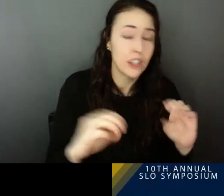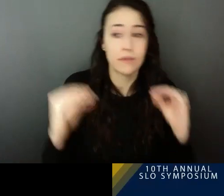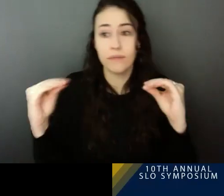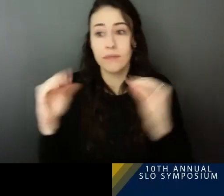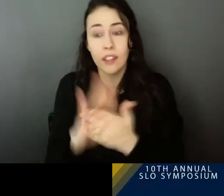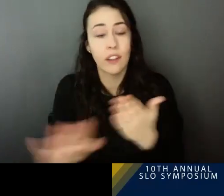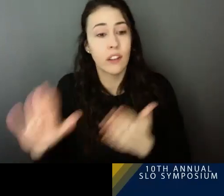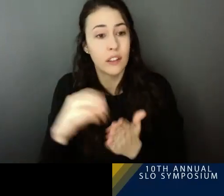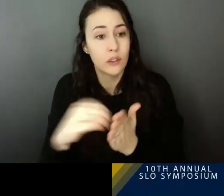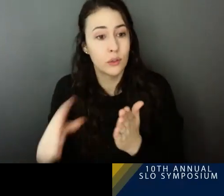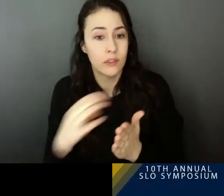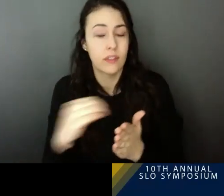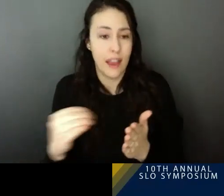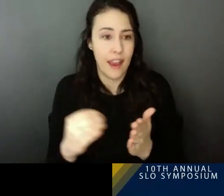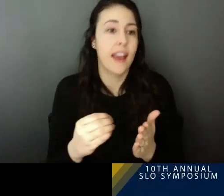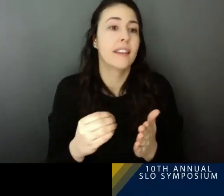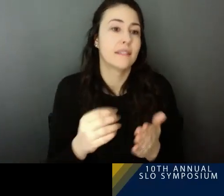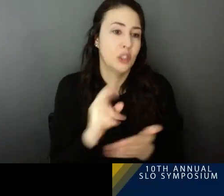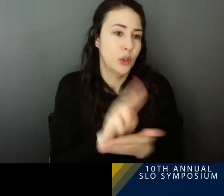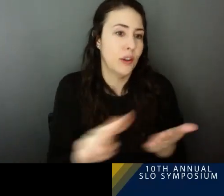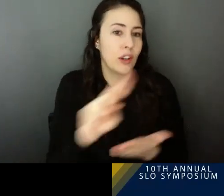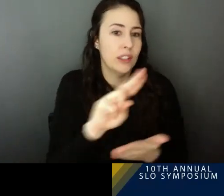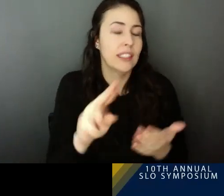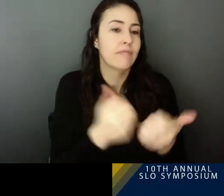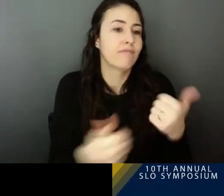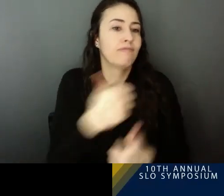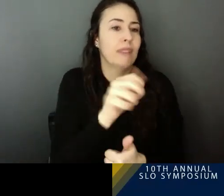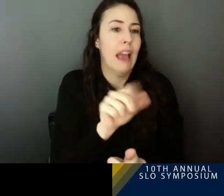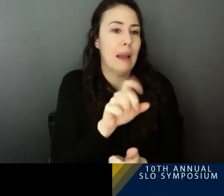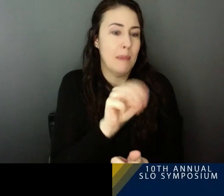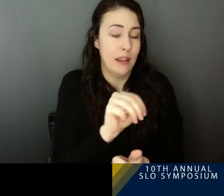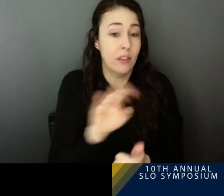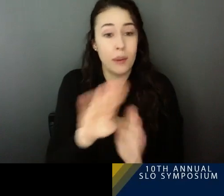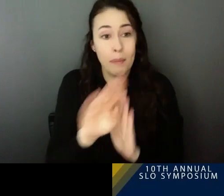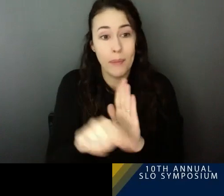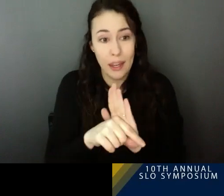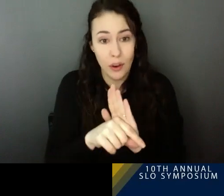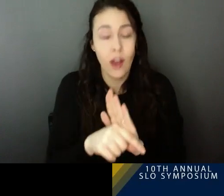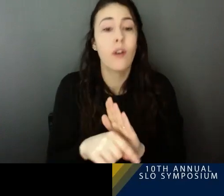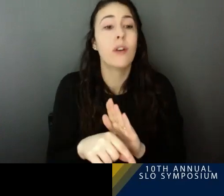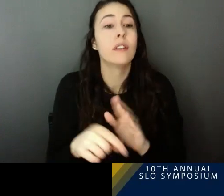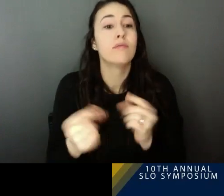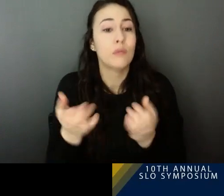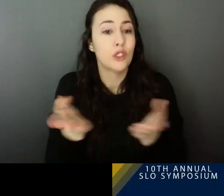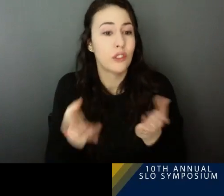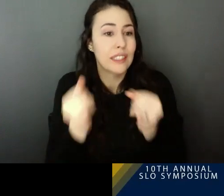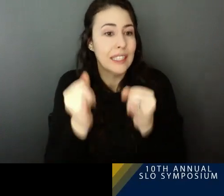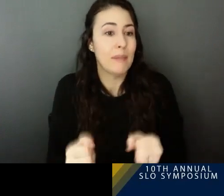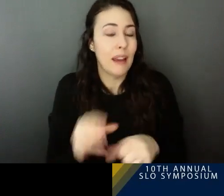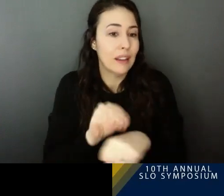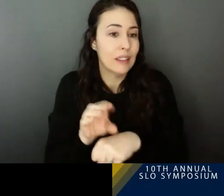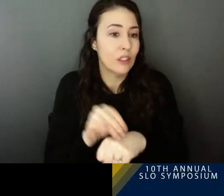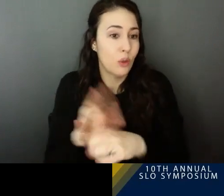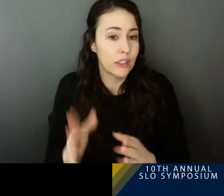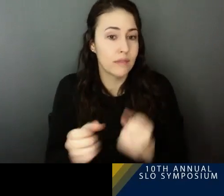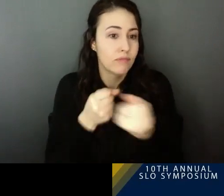as a university administrator. Her background includes serving as an independent consultant, supporting the research and evaluation